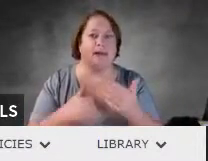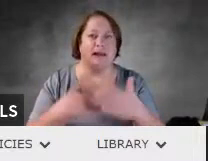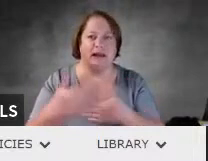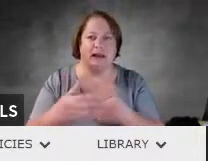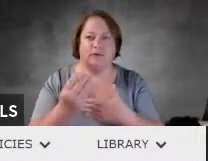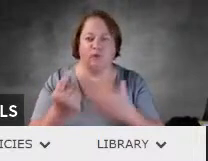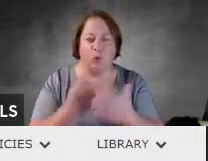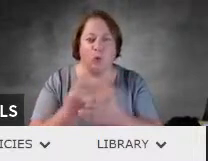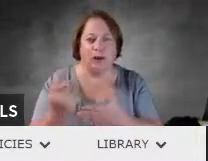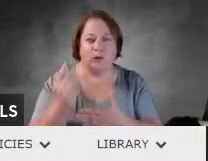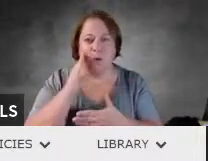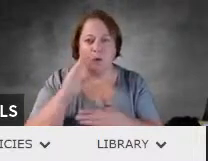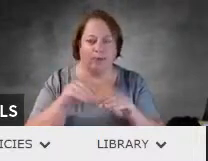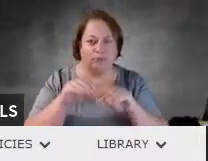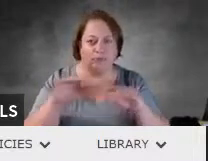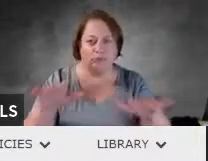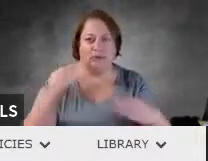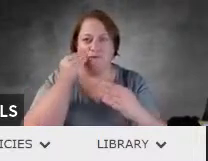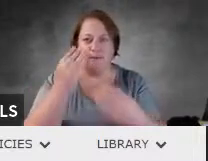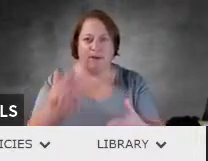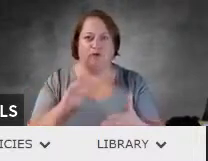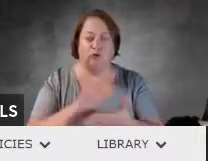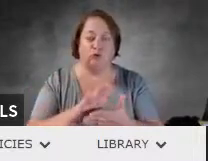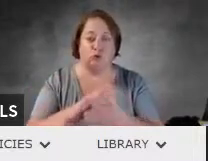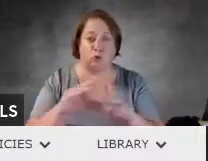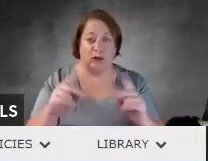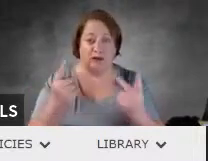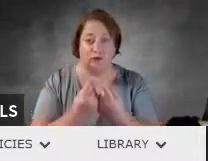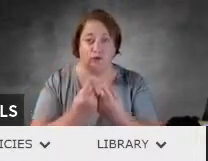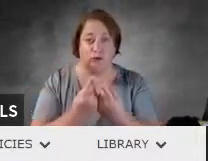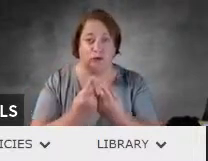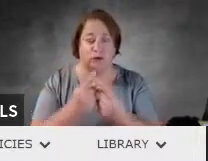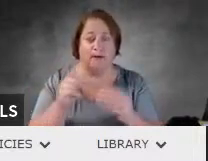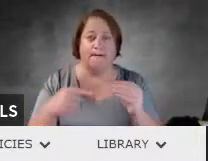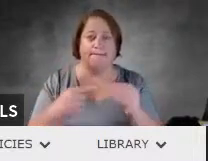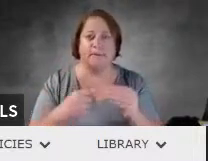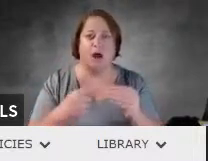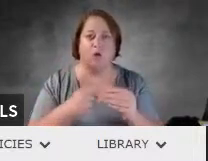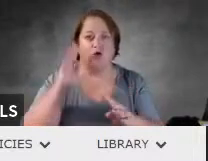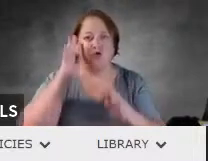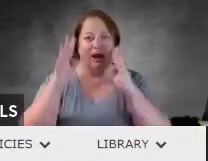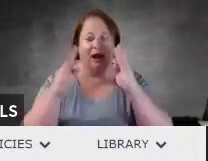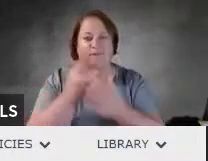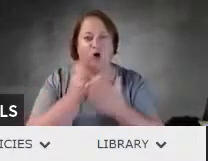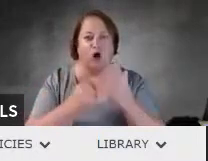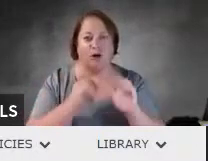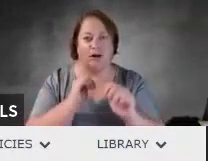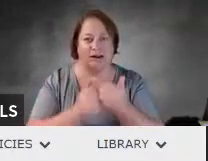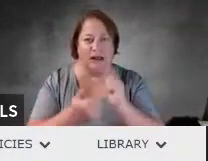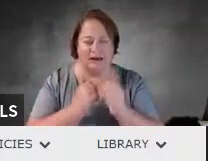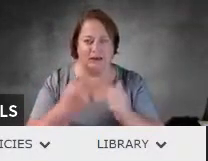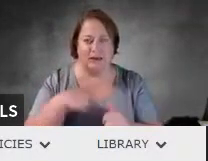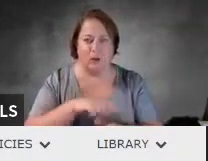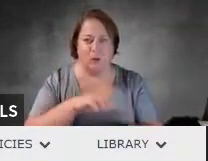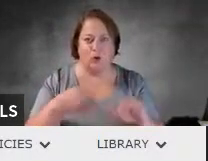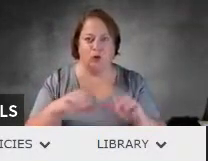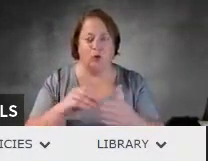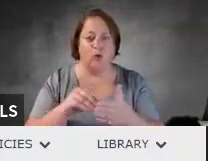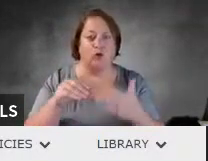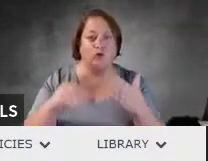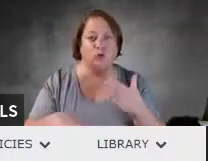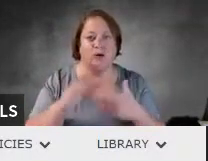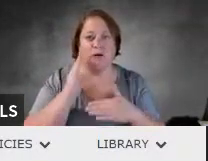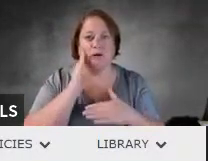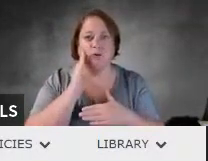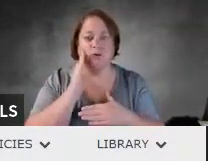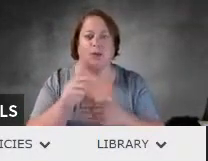going to be putting information out to school districts about a creative arts contest that we're doing, where the students are going